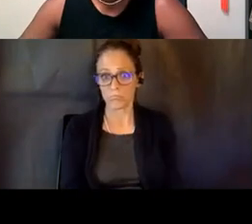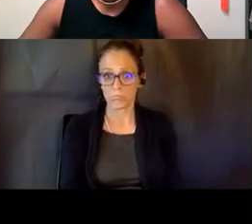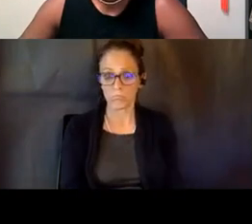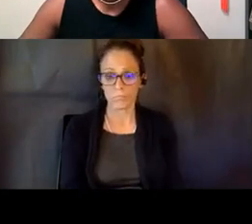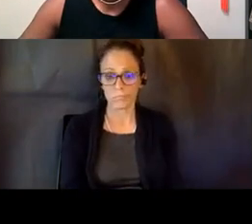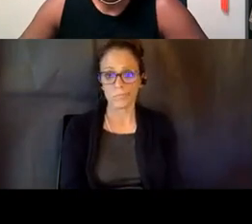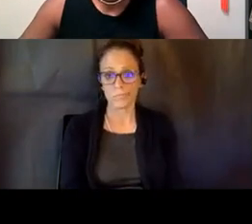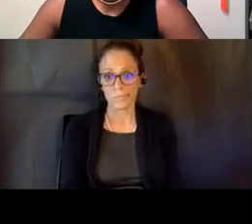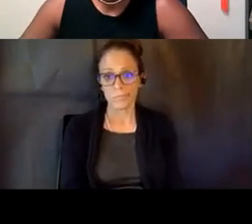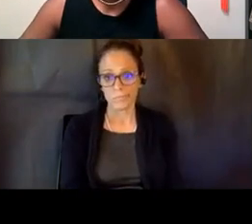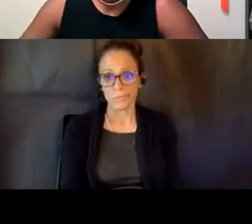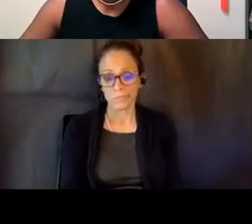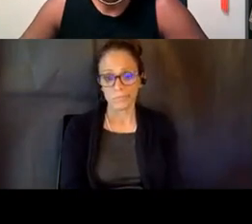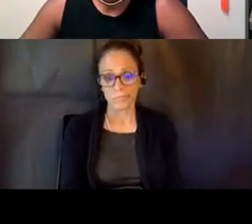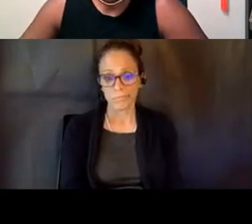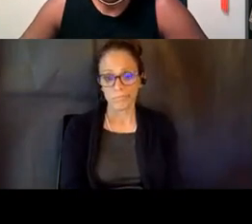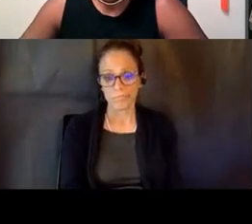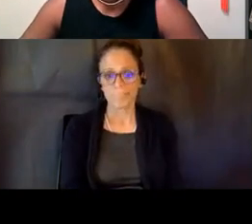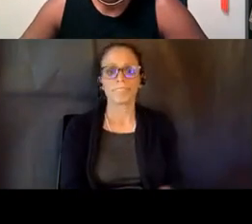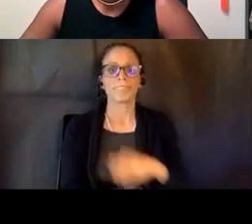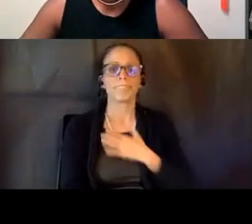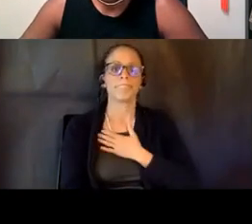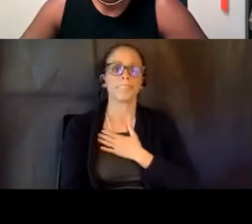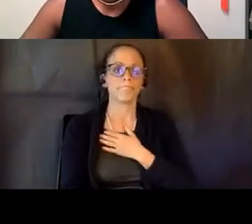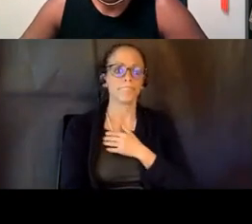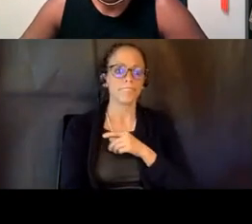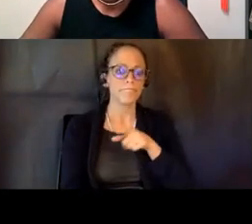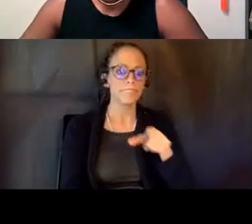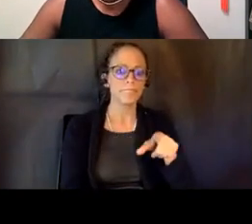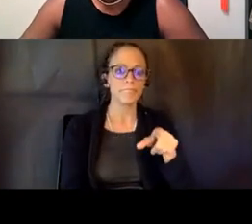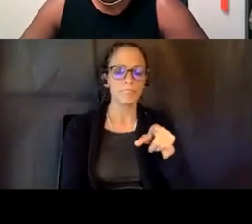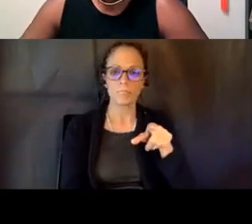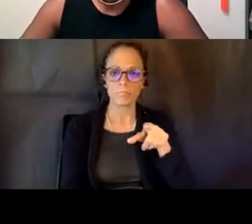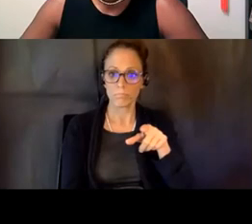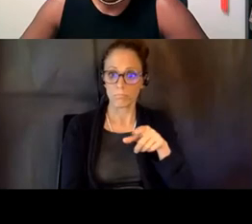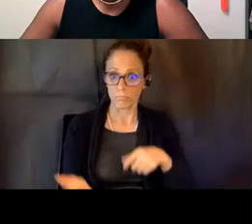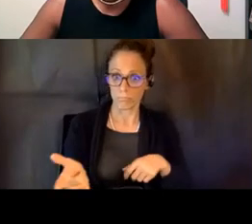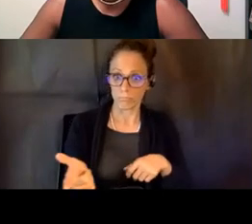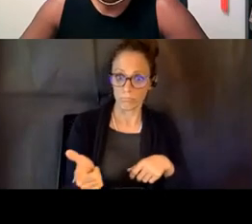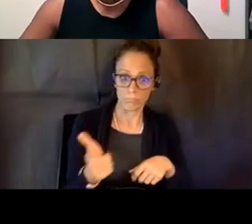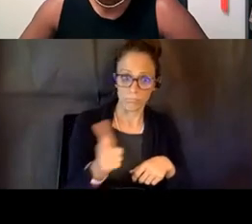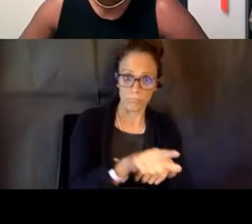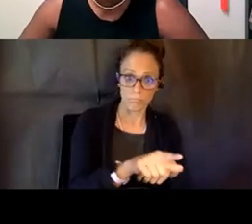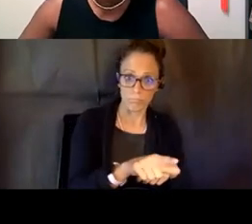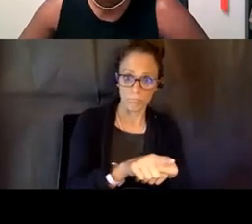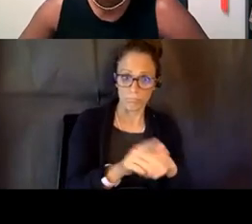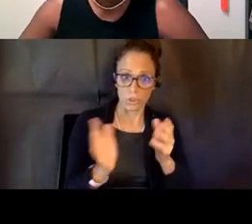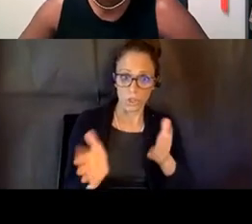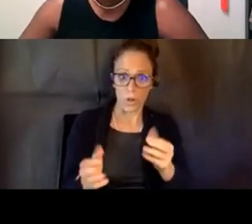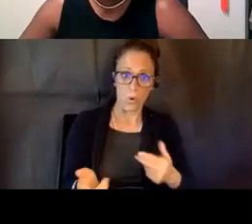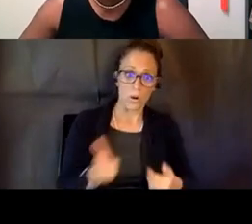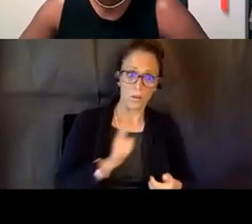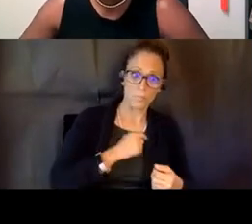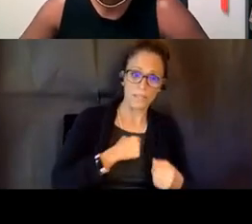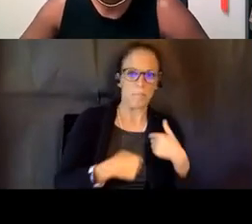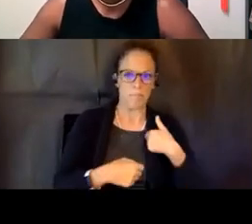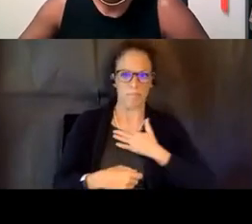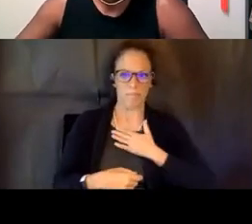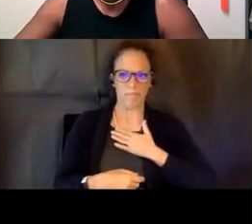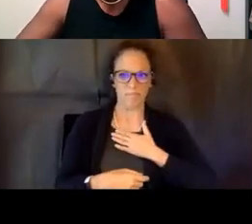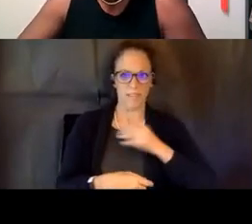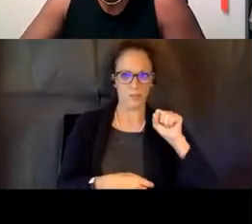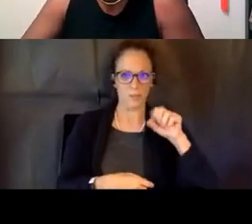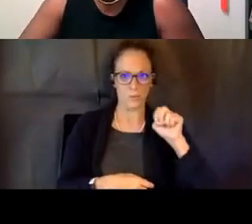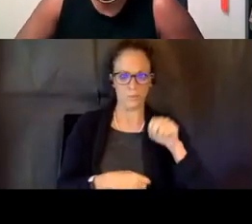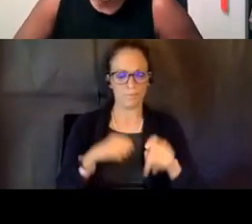Yeah, thank you so much. Did you want to jump into the chat, or should I go for a question of mine? Go ahead, Sue. Yeah. Okay. Well, one